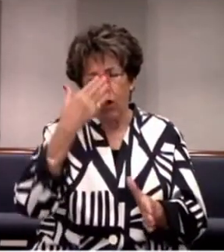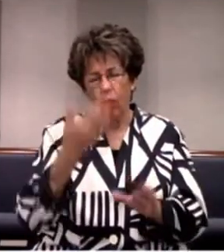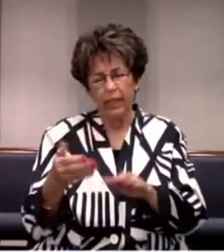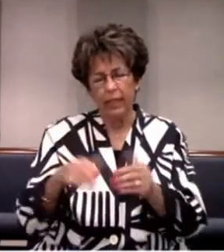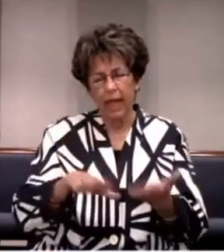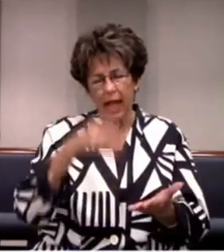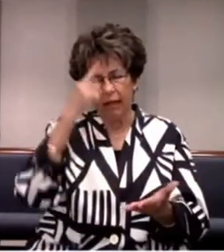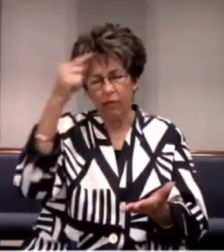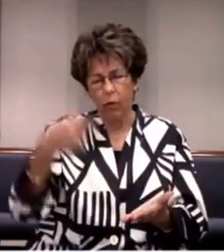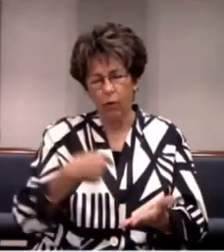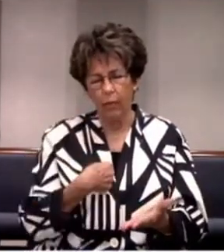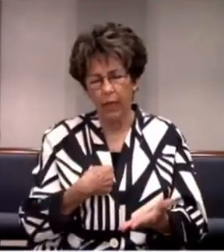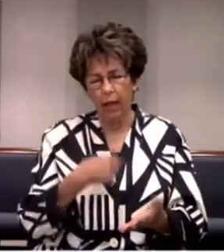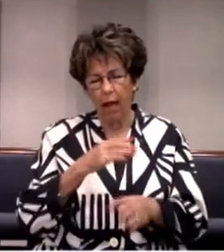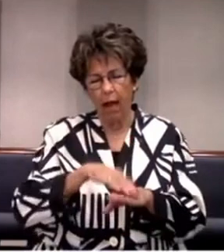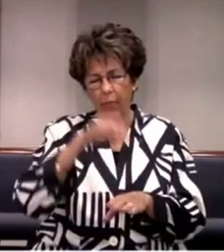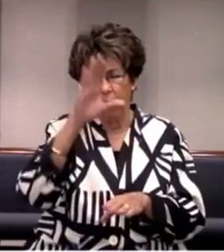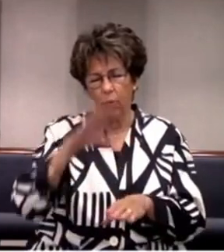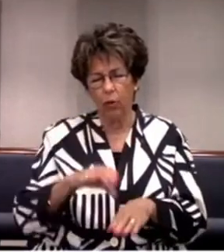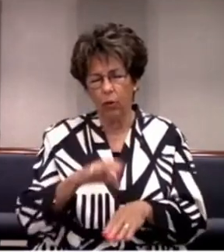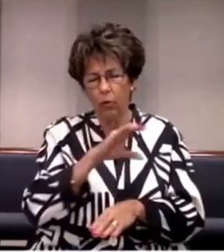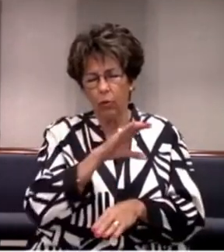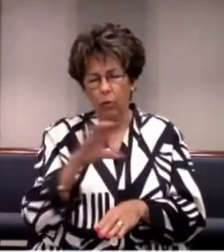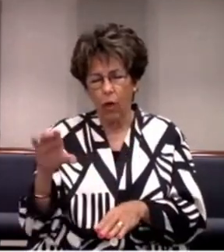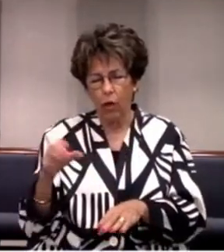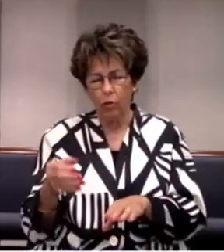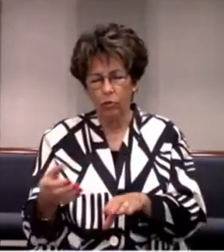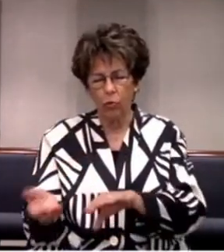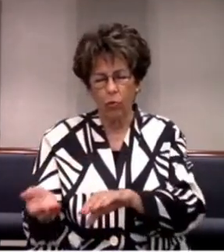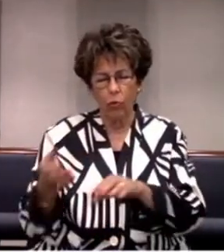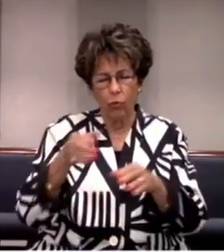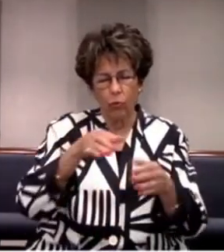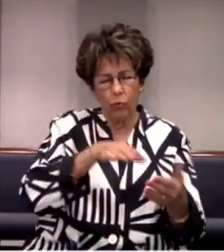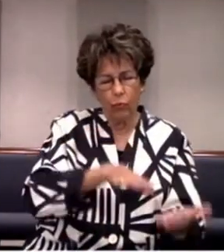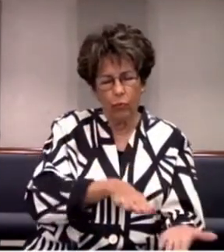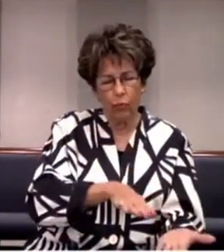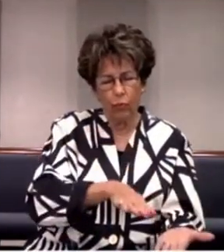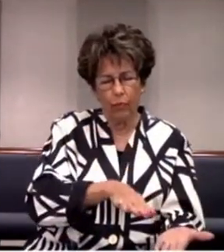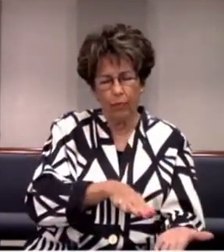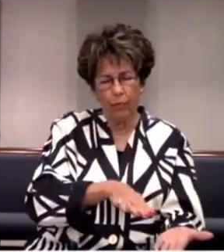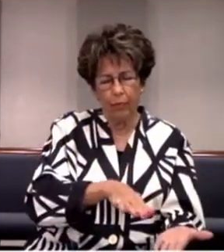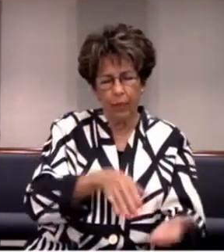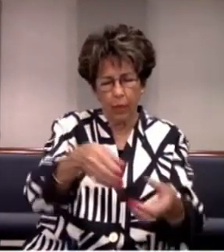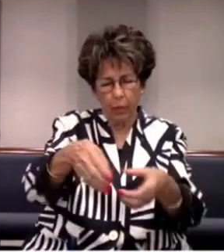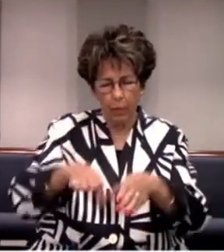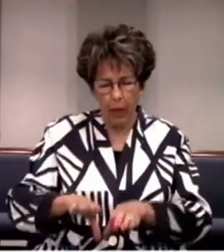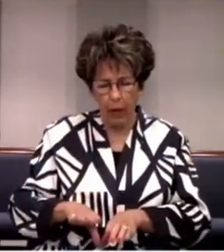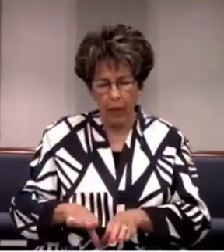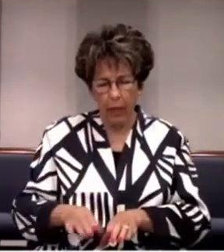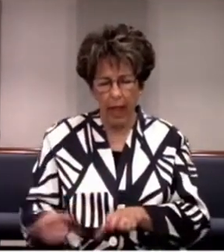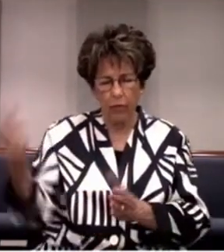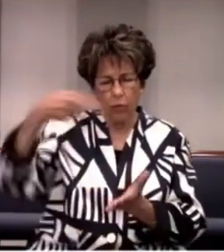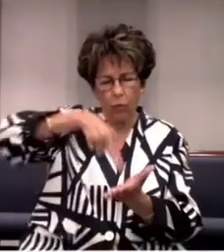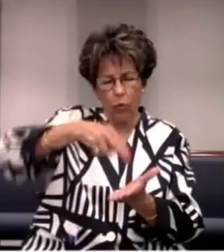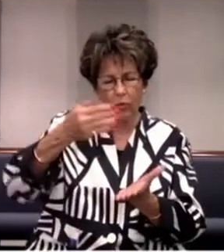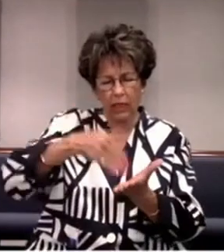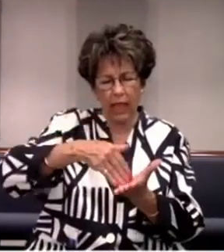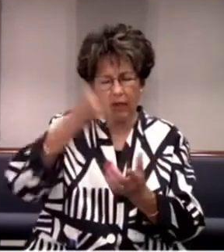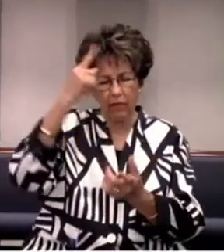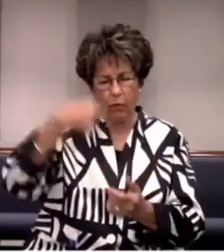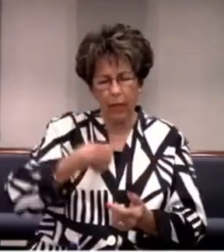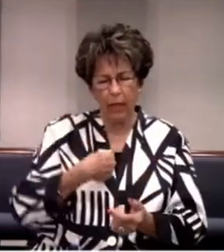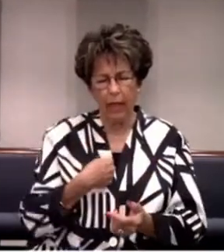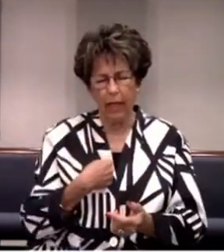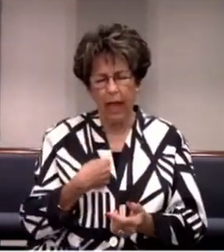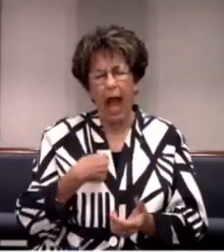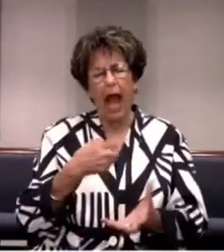me on the cross, he was buried for me, and he rose again for me. And the best I know